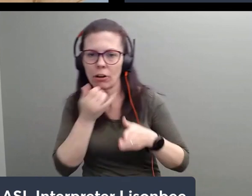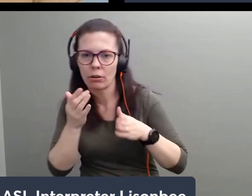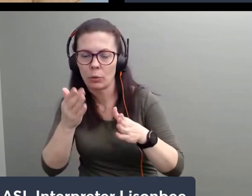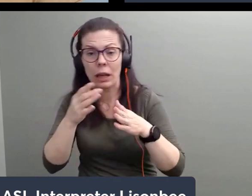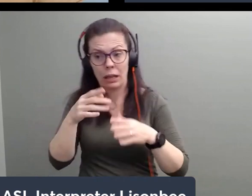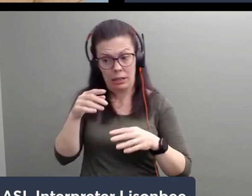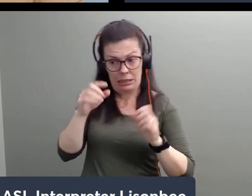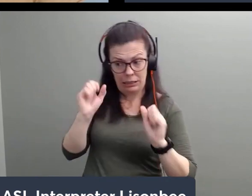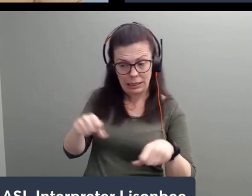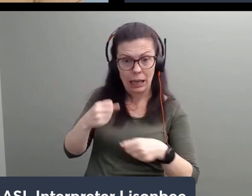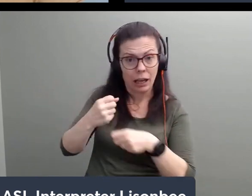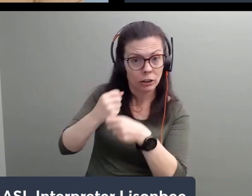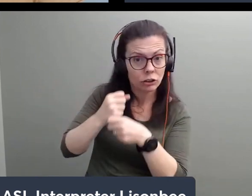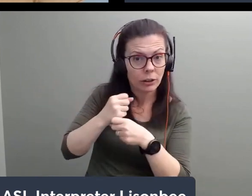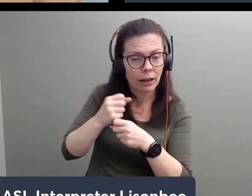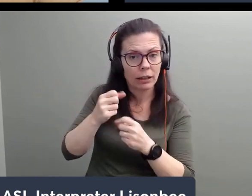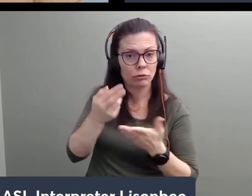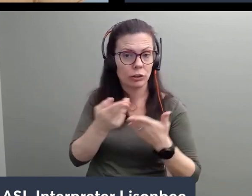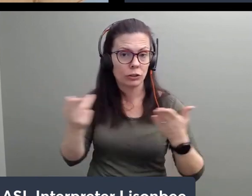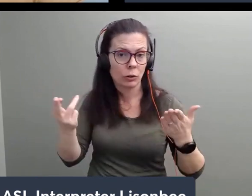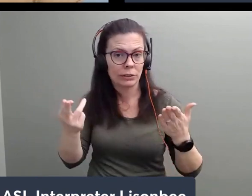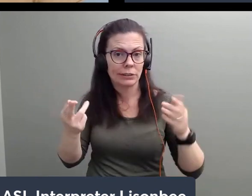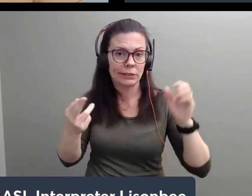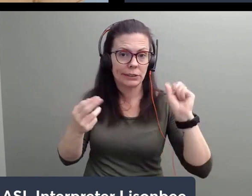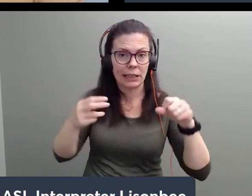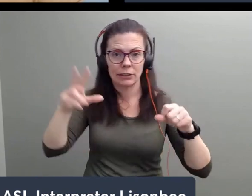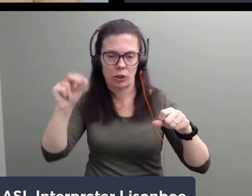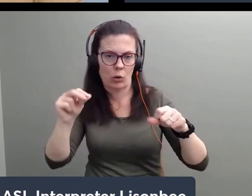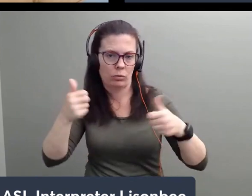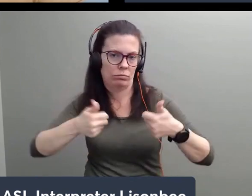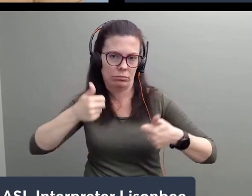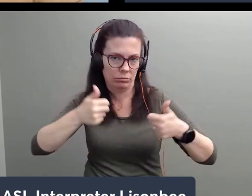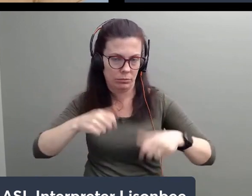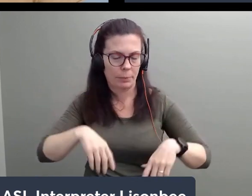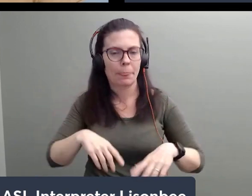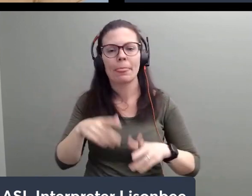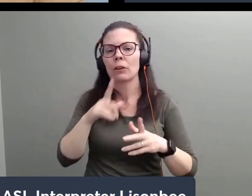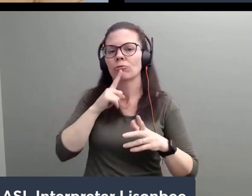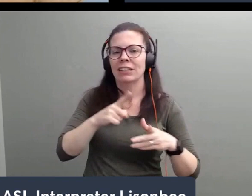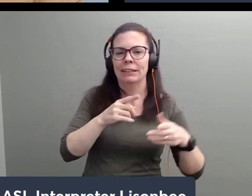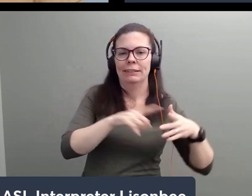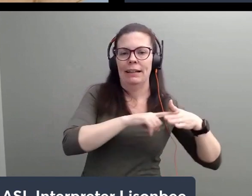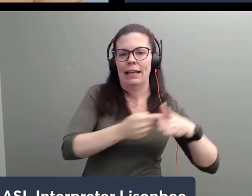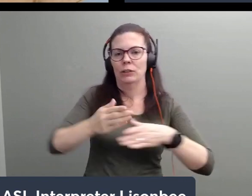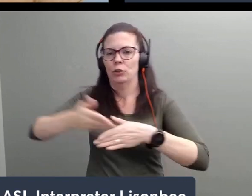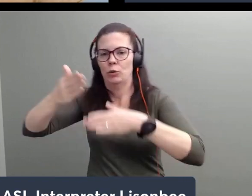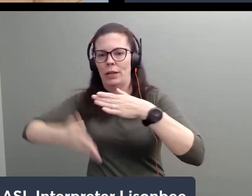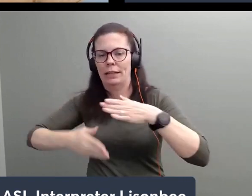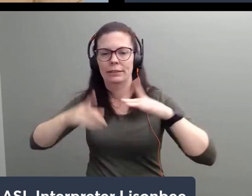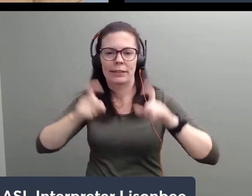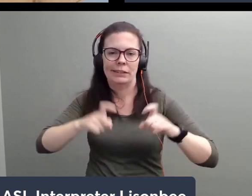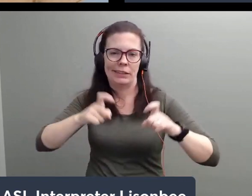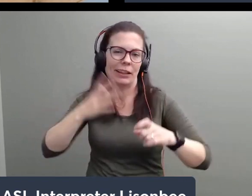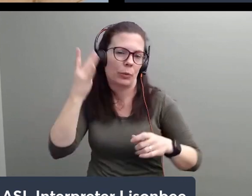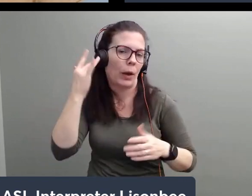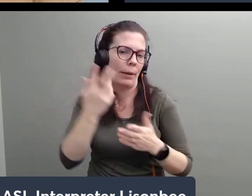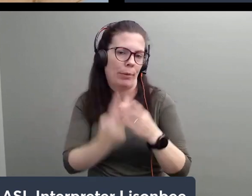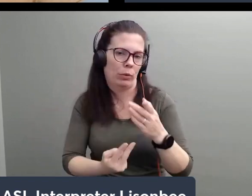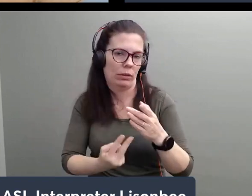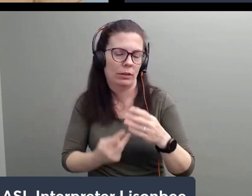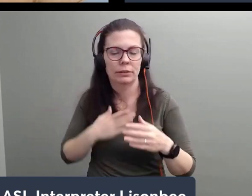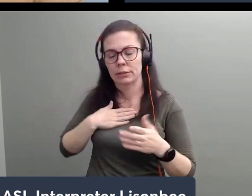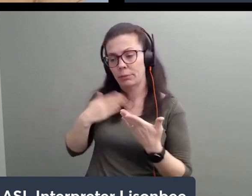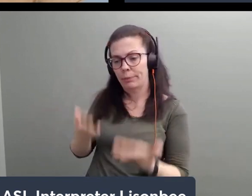to create a resource, yes or no? So you want to do the real end-to-end testing. That's why you need both. So my recommendation is,